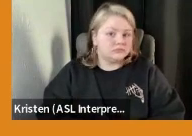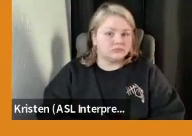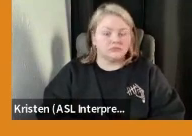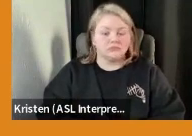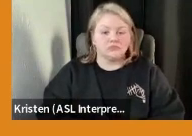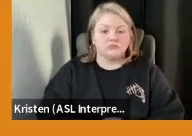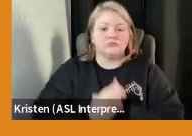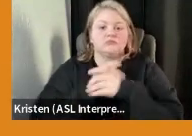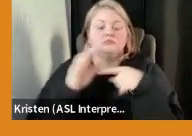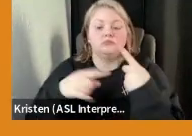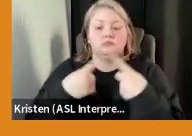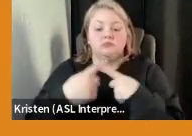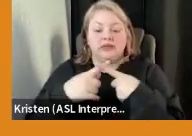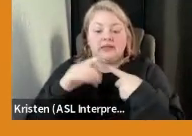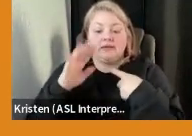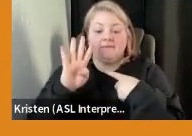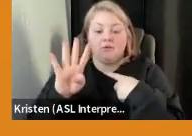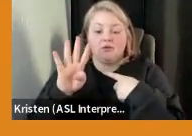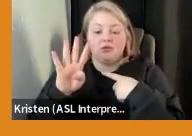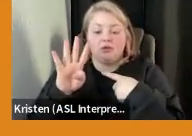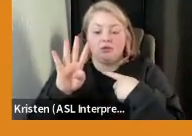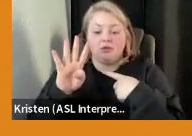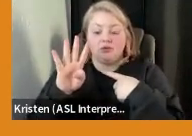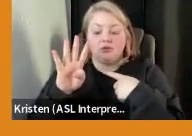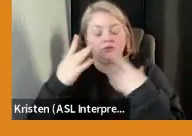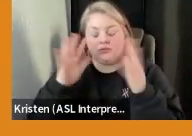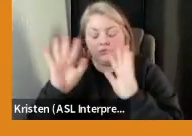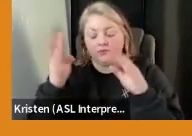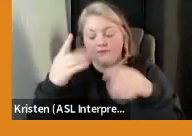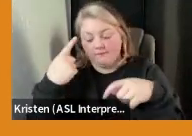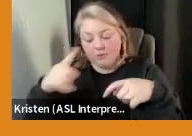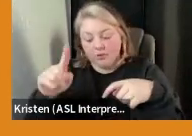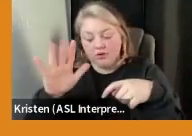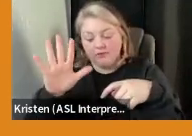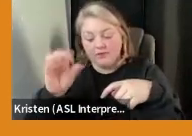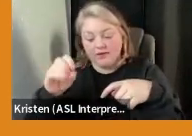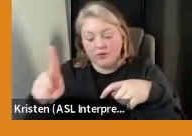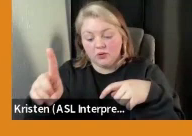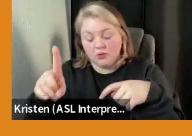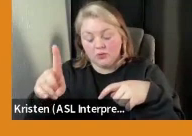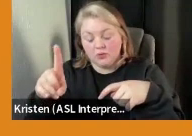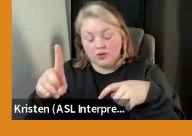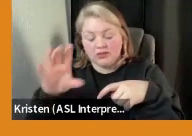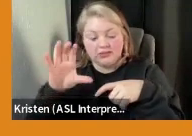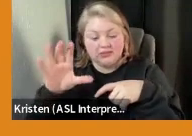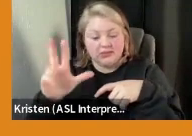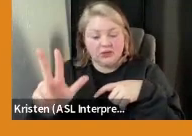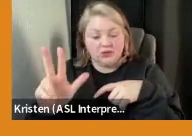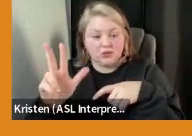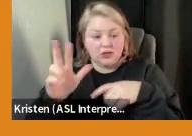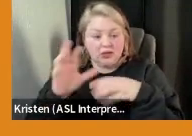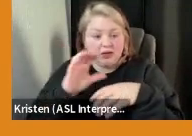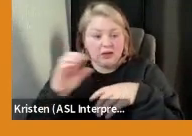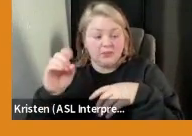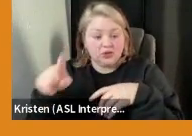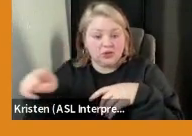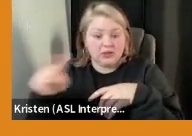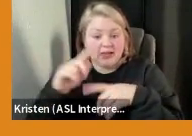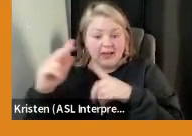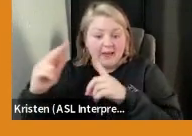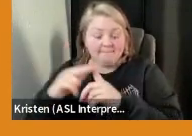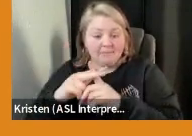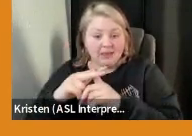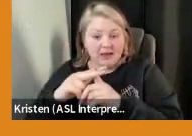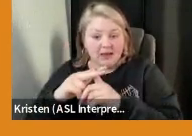And then for 501c3 organizations that are fiscal sponsors for multiple performing arts organizations, aha, should they apply on behalf